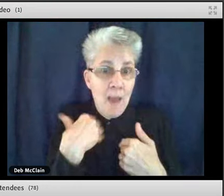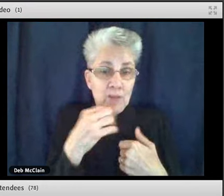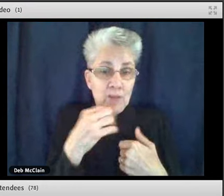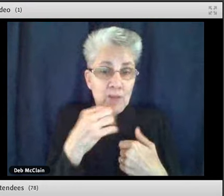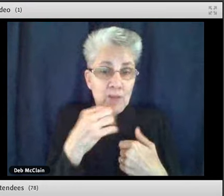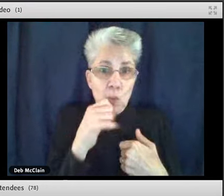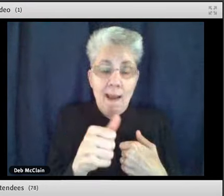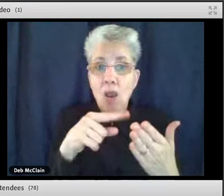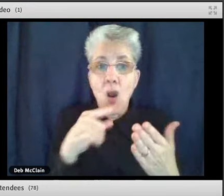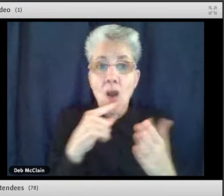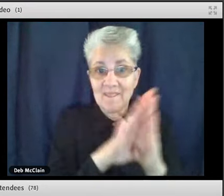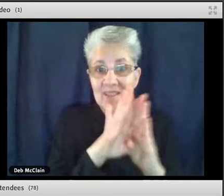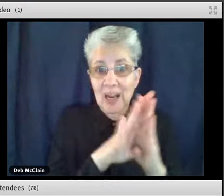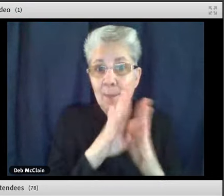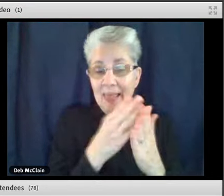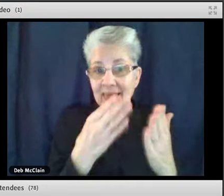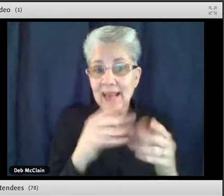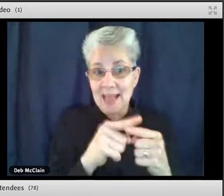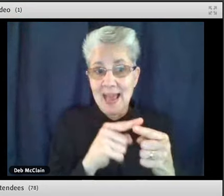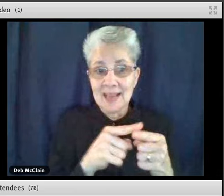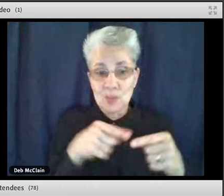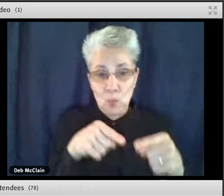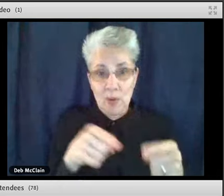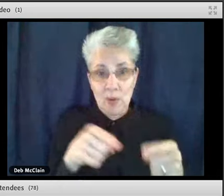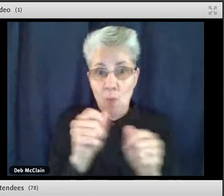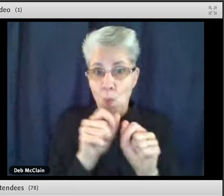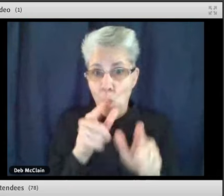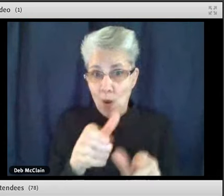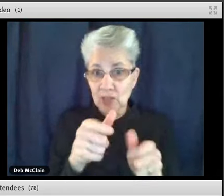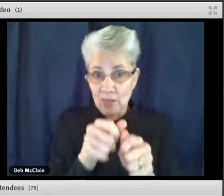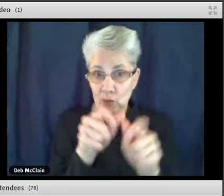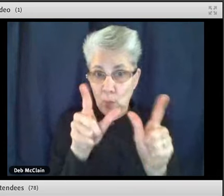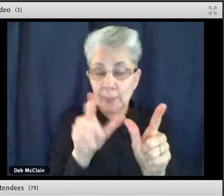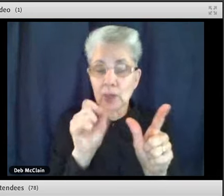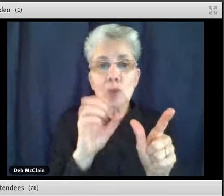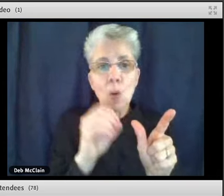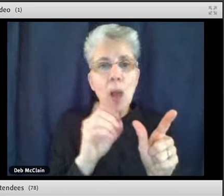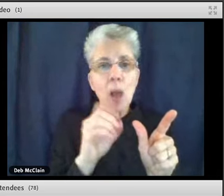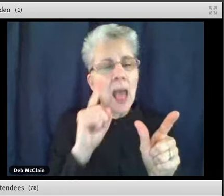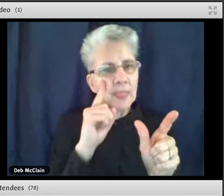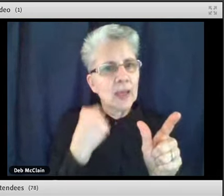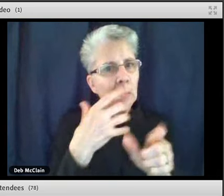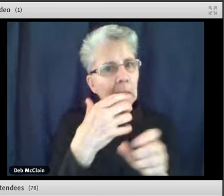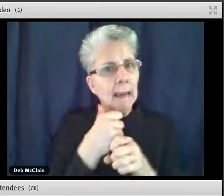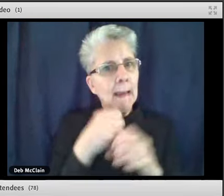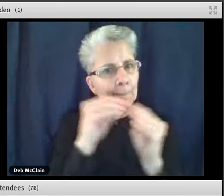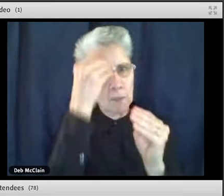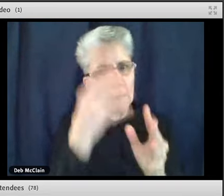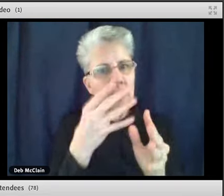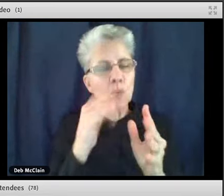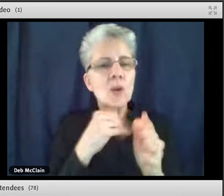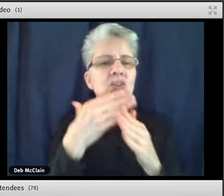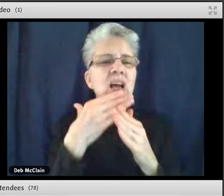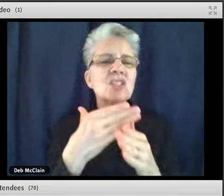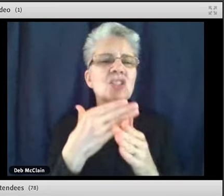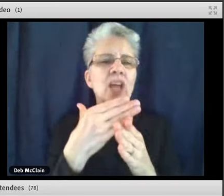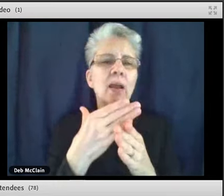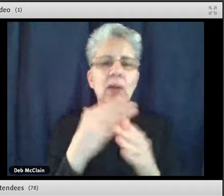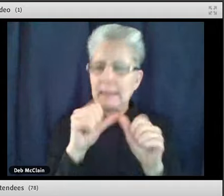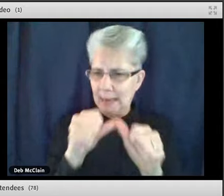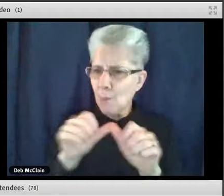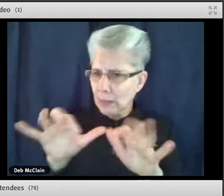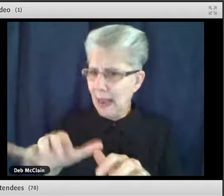is closed. Everything's shut down, which it is, a lot of it is shut down, but there's still things you can do